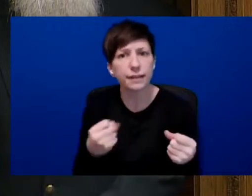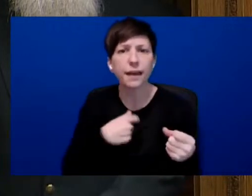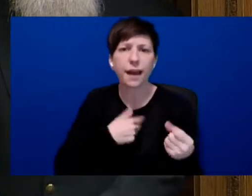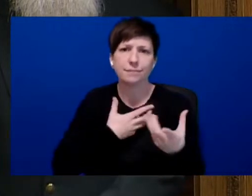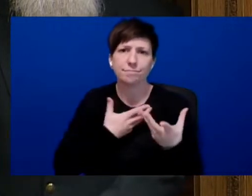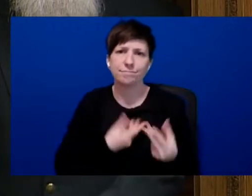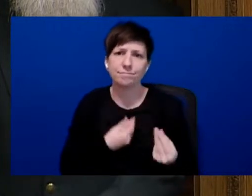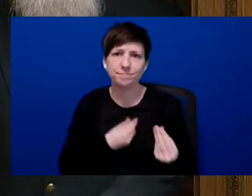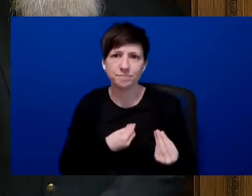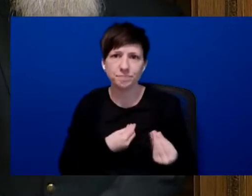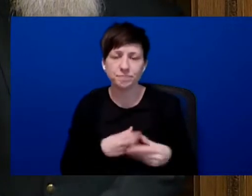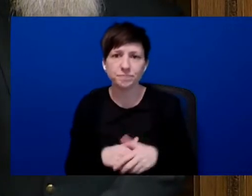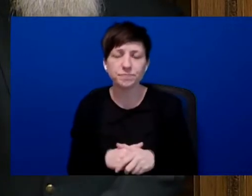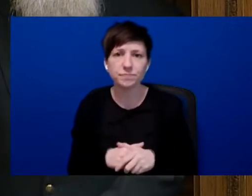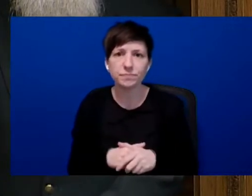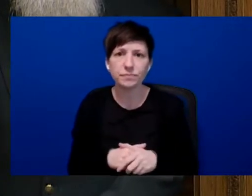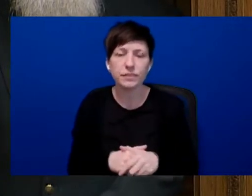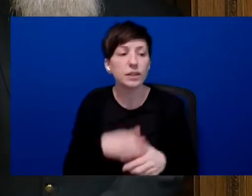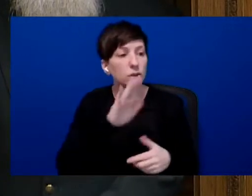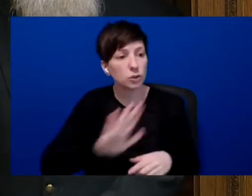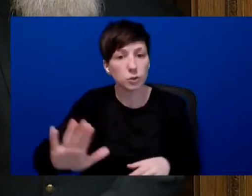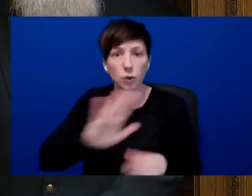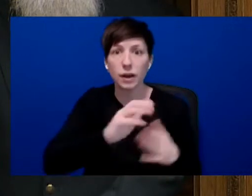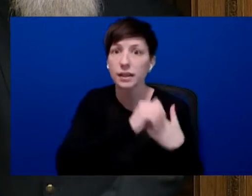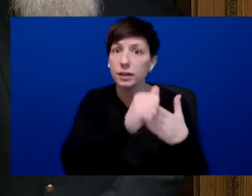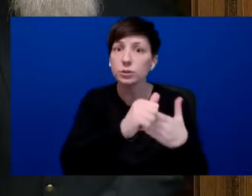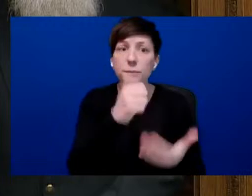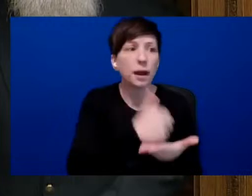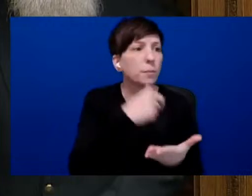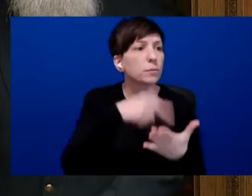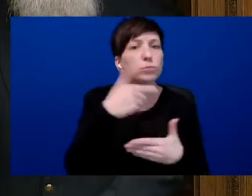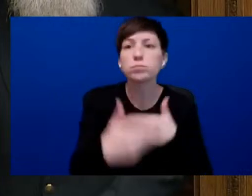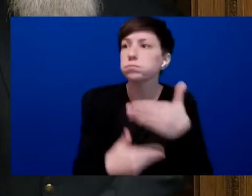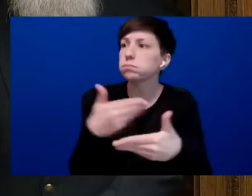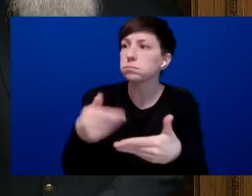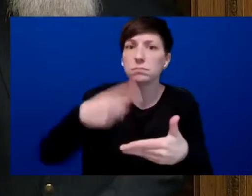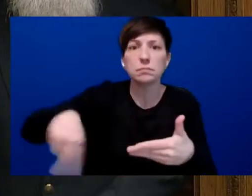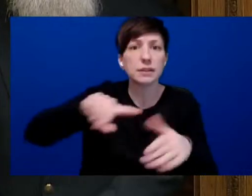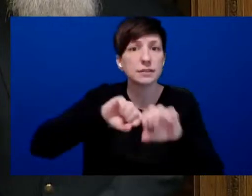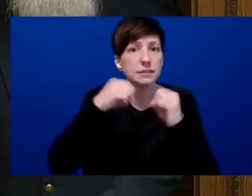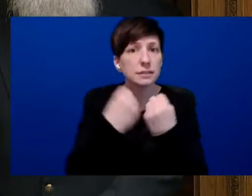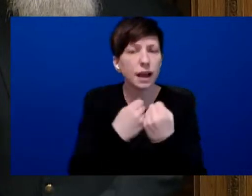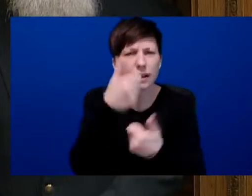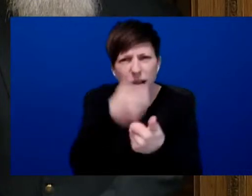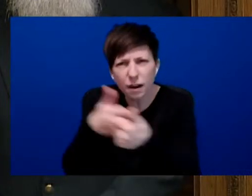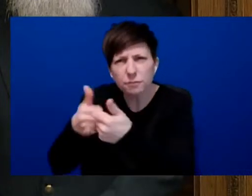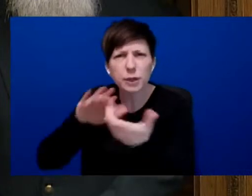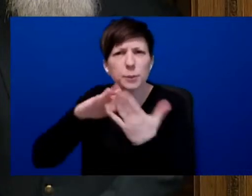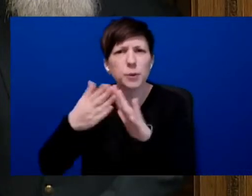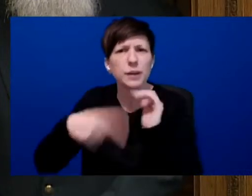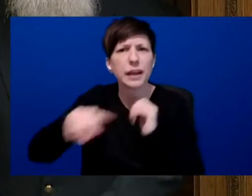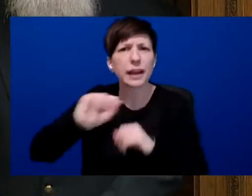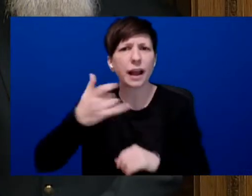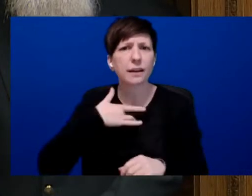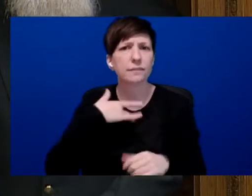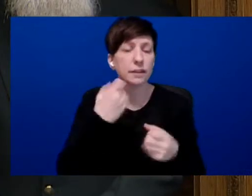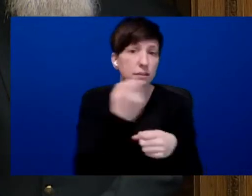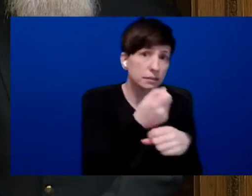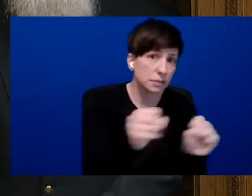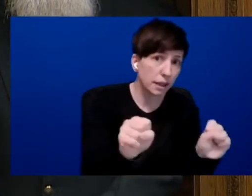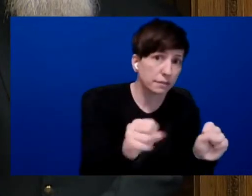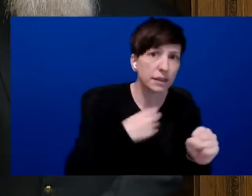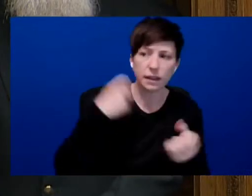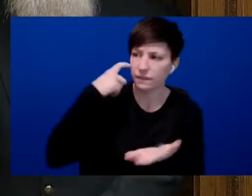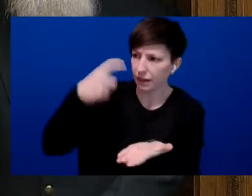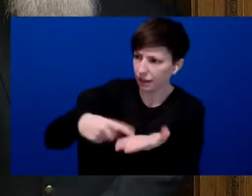your leadership nurture a society where all communities feel safe and seen and heard, where